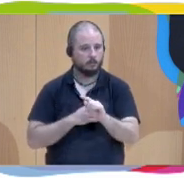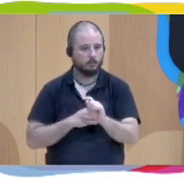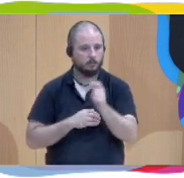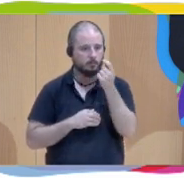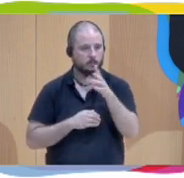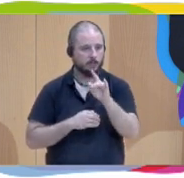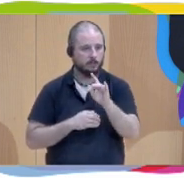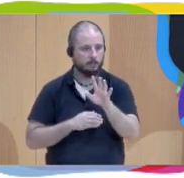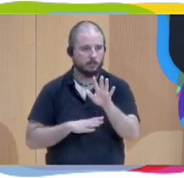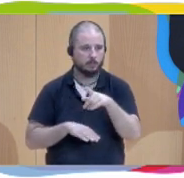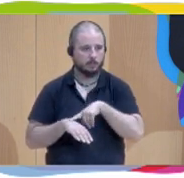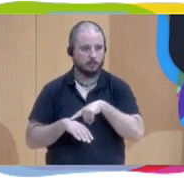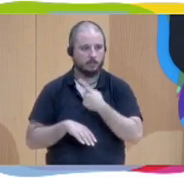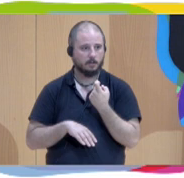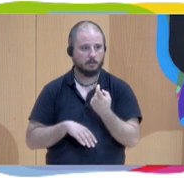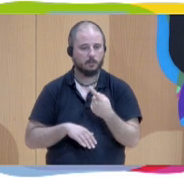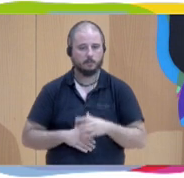final conclusions.